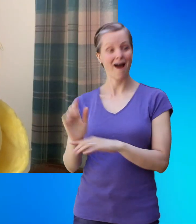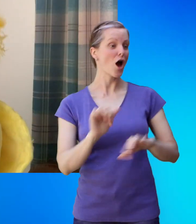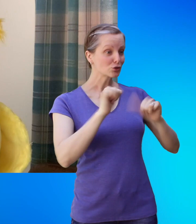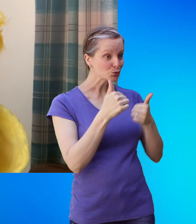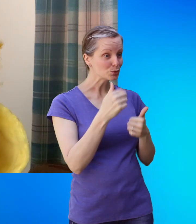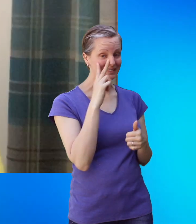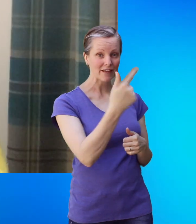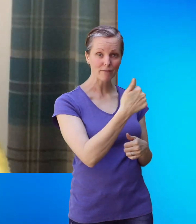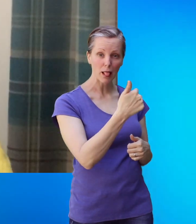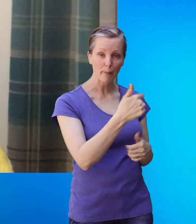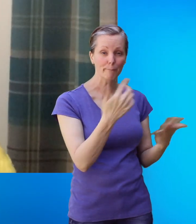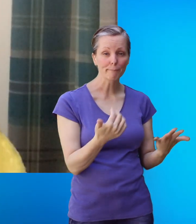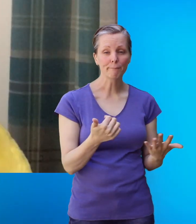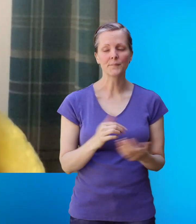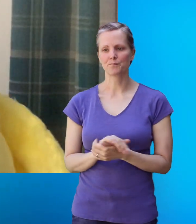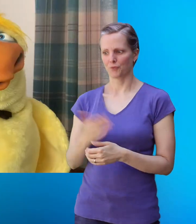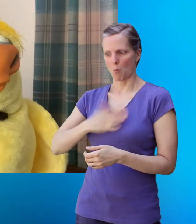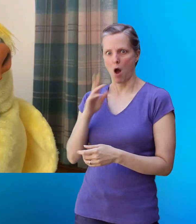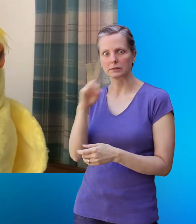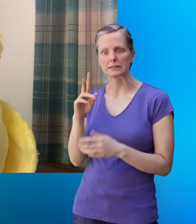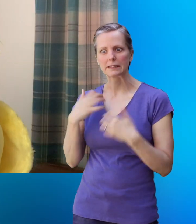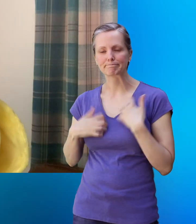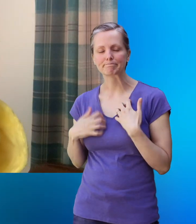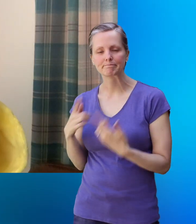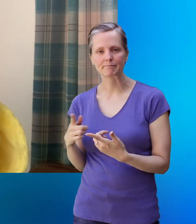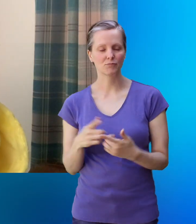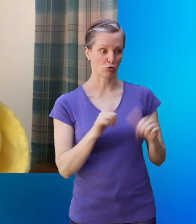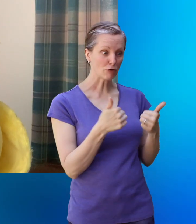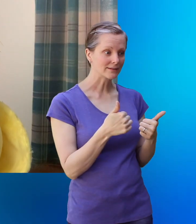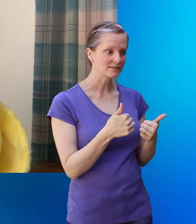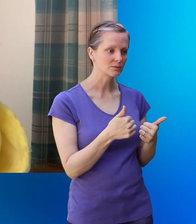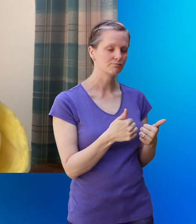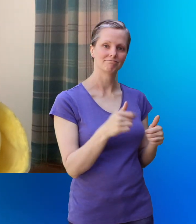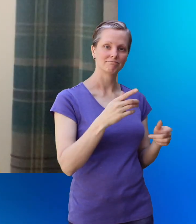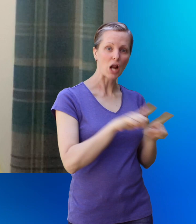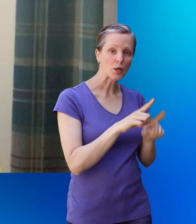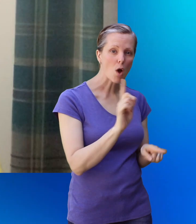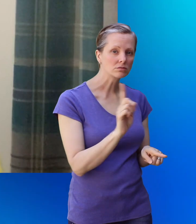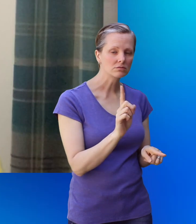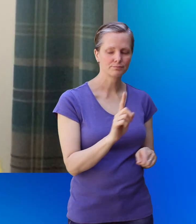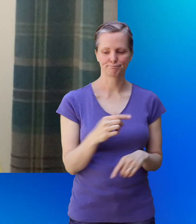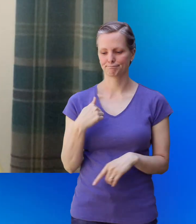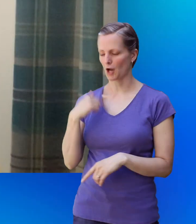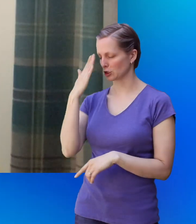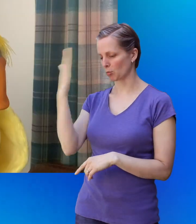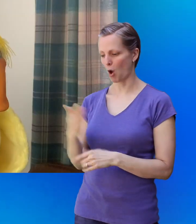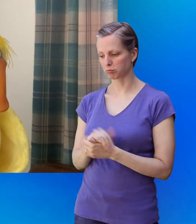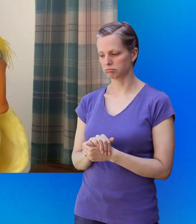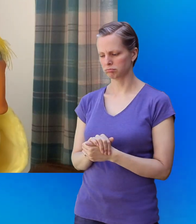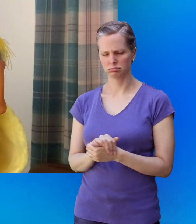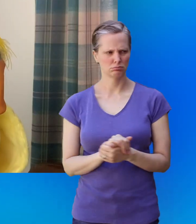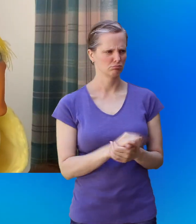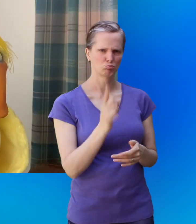see a film. Oh yeah, and I wanted to see it. Okay, great. So, well, what was it like? I don't know.